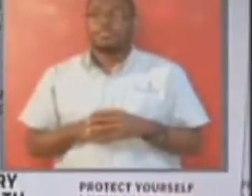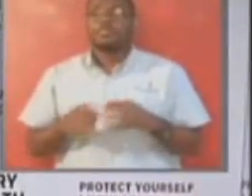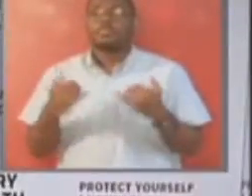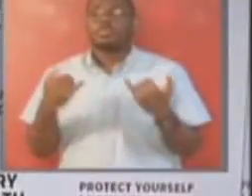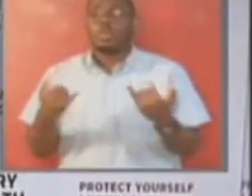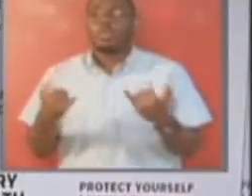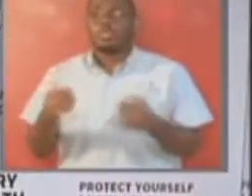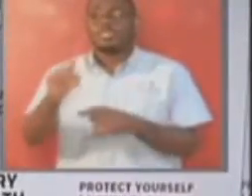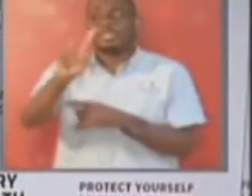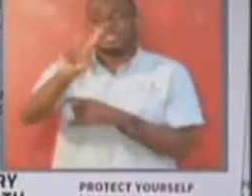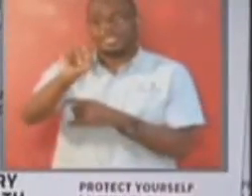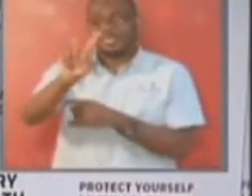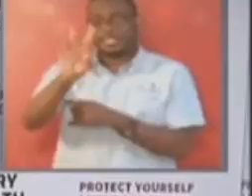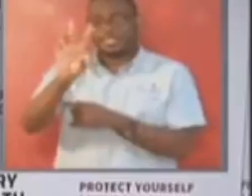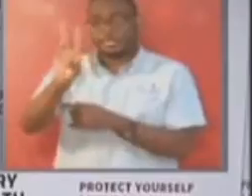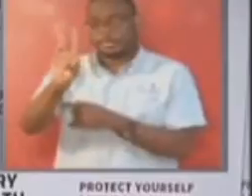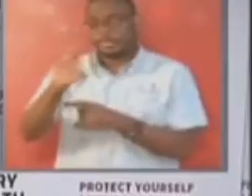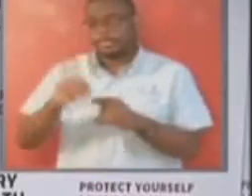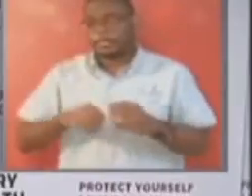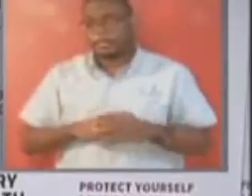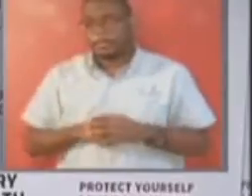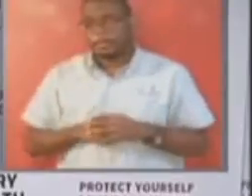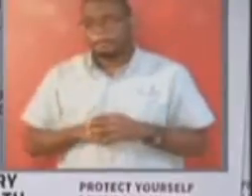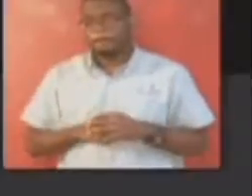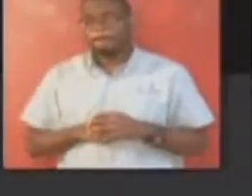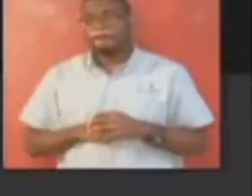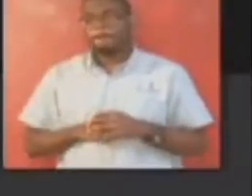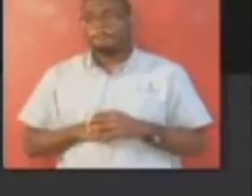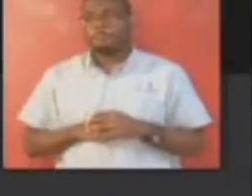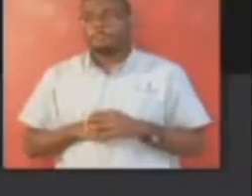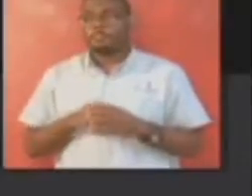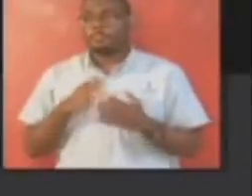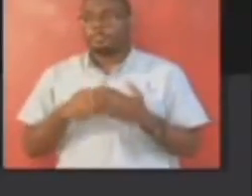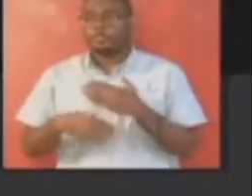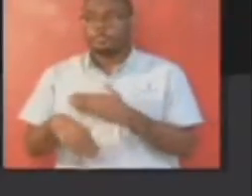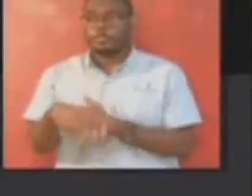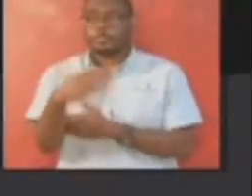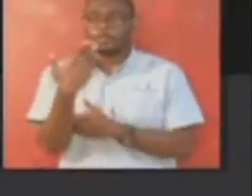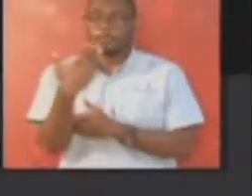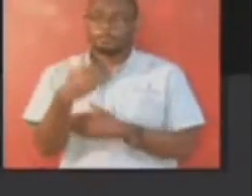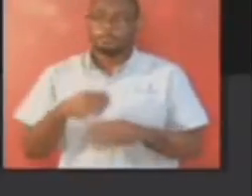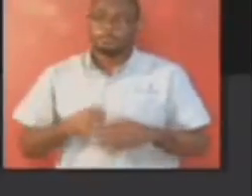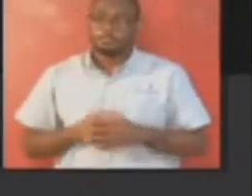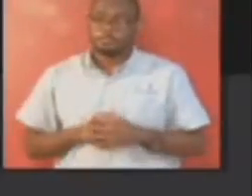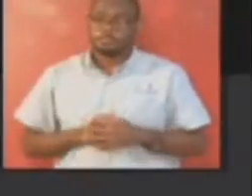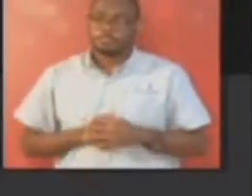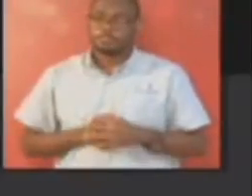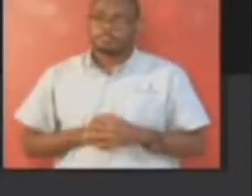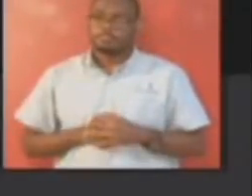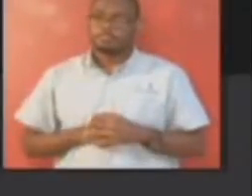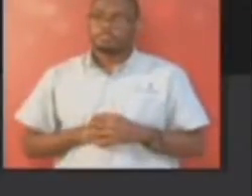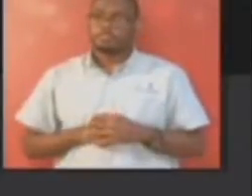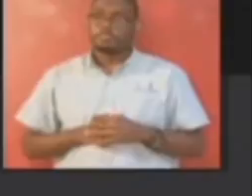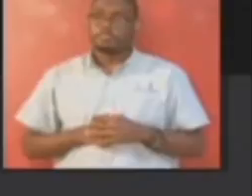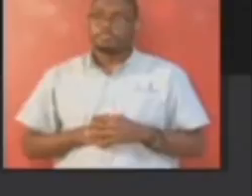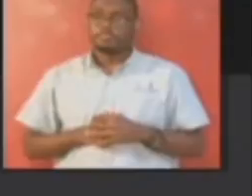TV6. Hi, good morning. Good morning, we're hearing you. Hi.